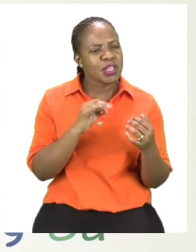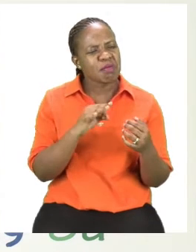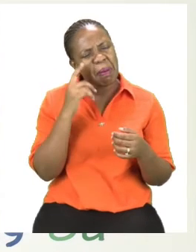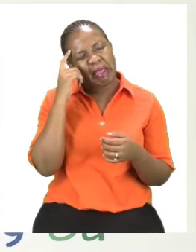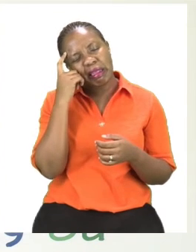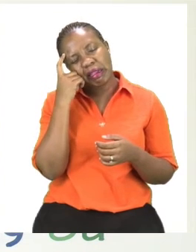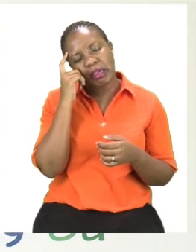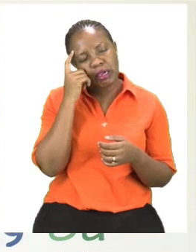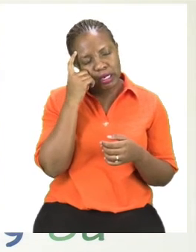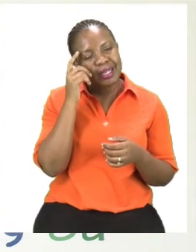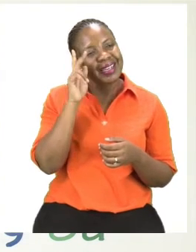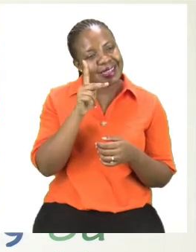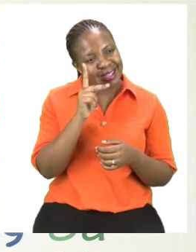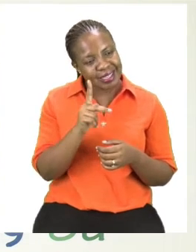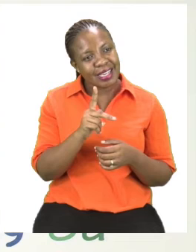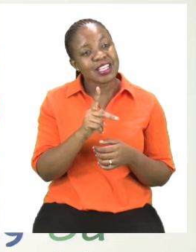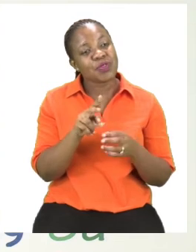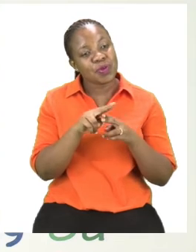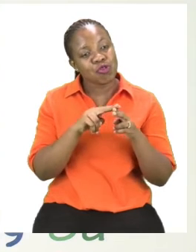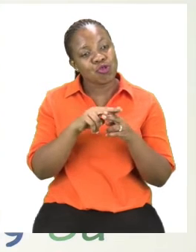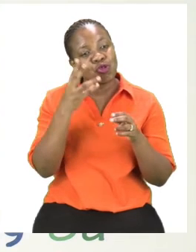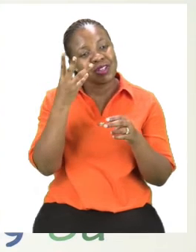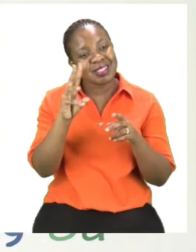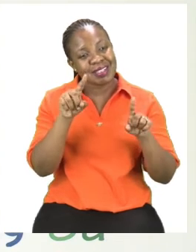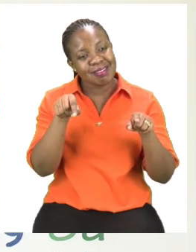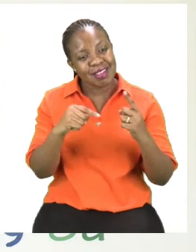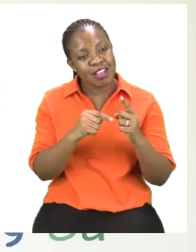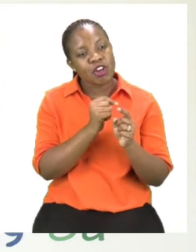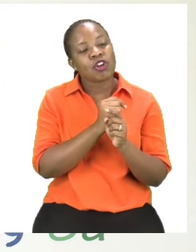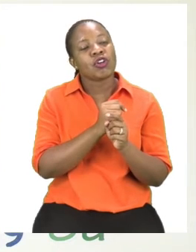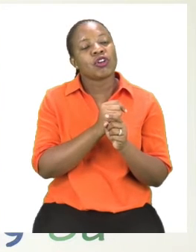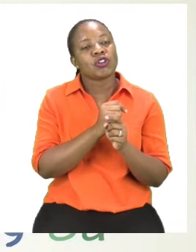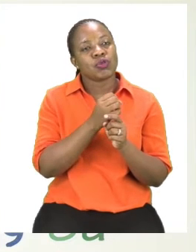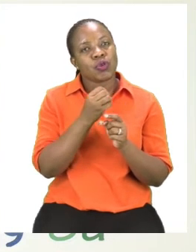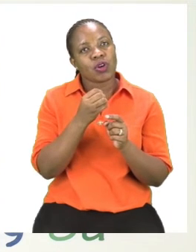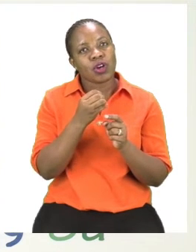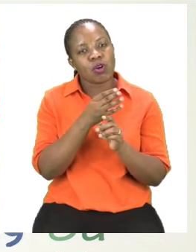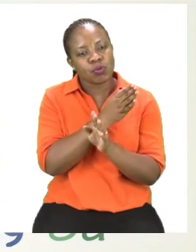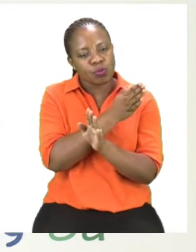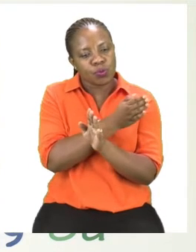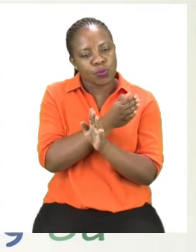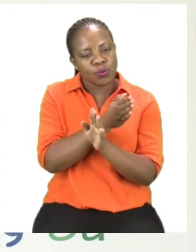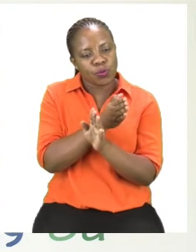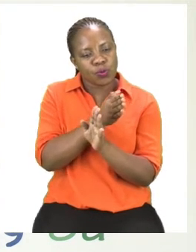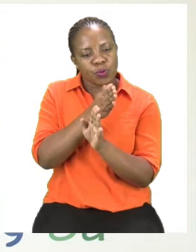is 35. Okay, are we ready? Let's